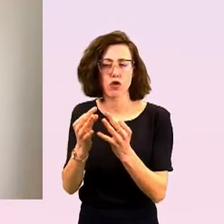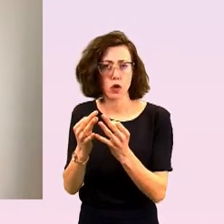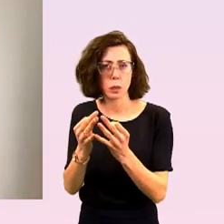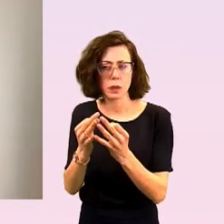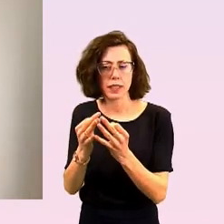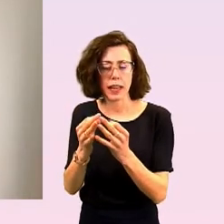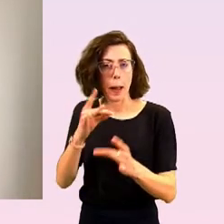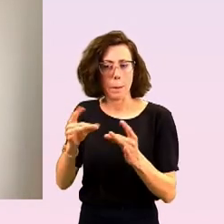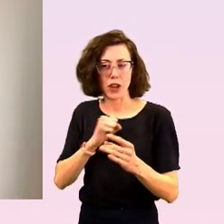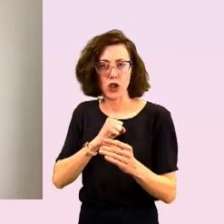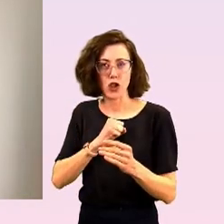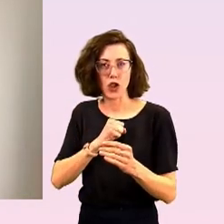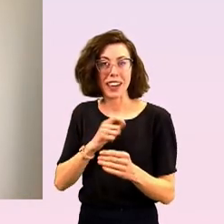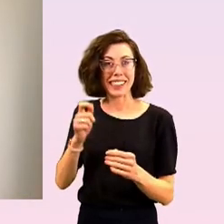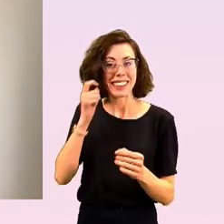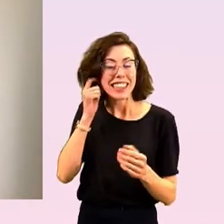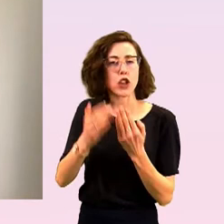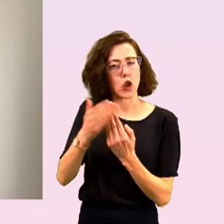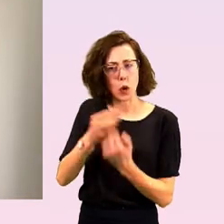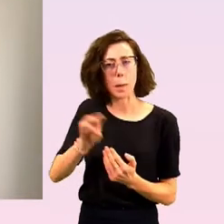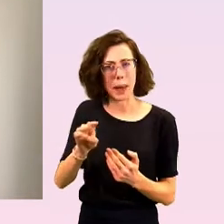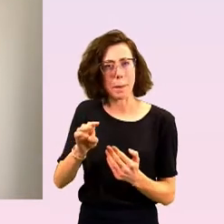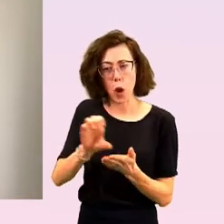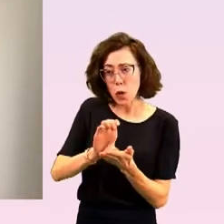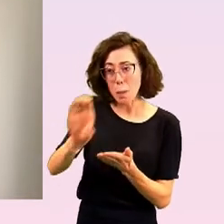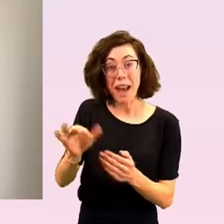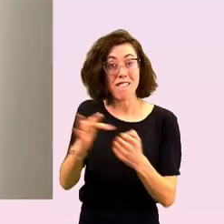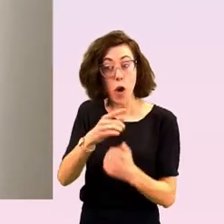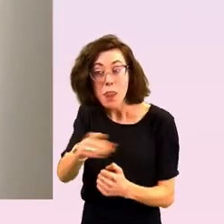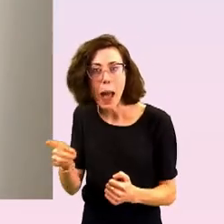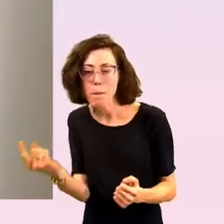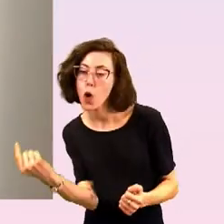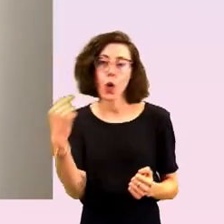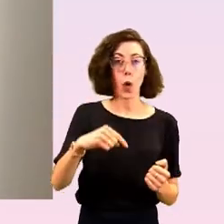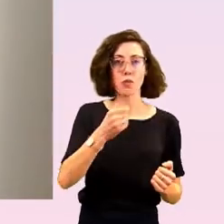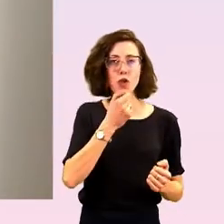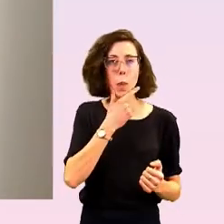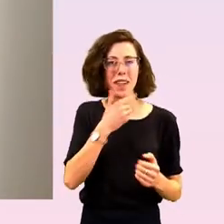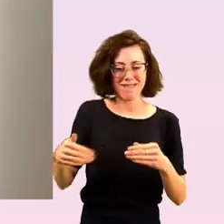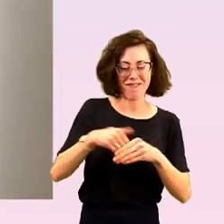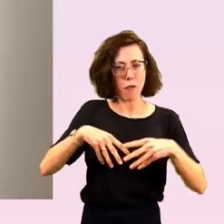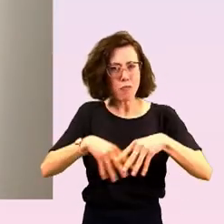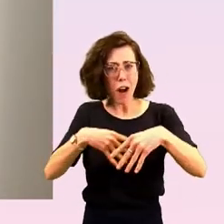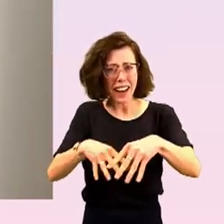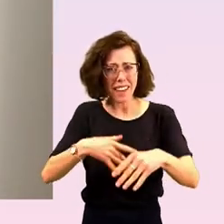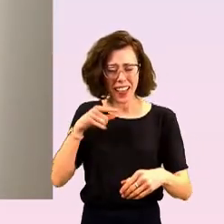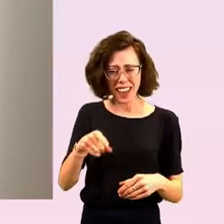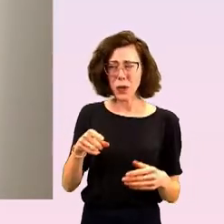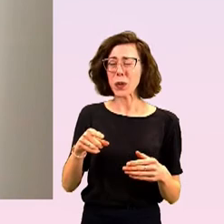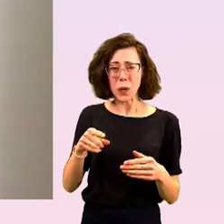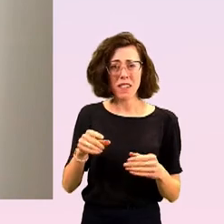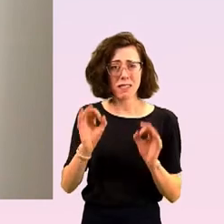Dublin and participate in the Pride Parade for the day. It was a really useful exercise.